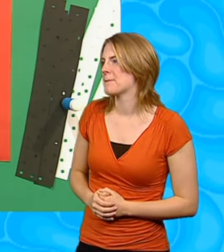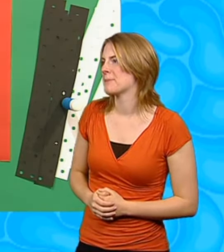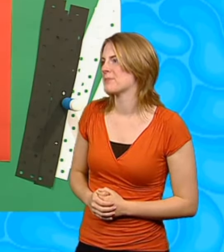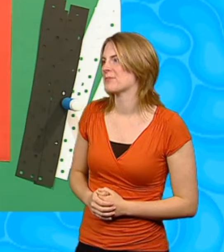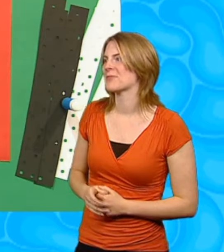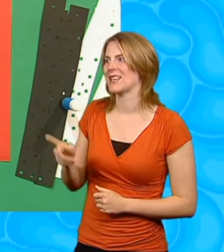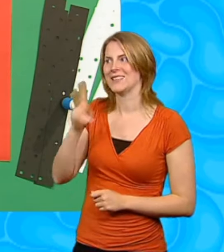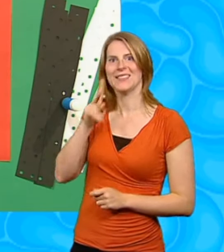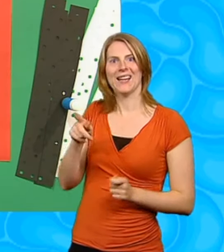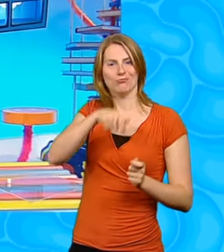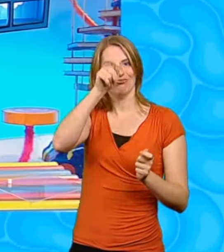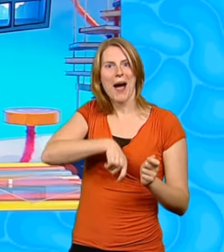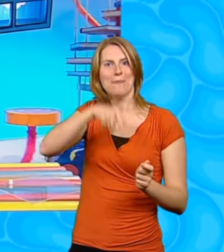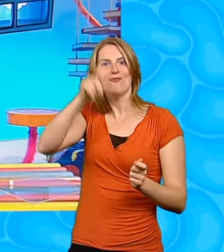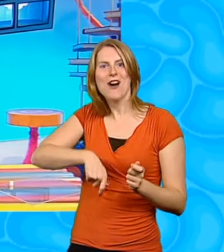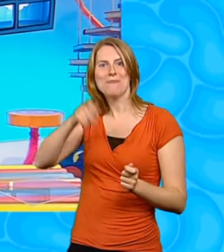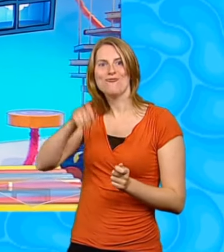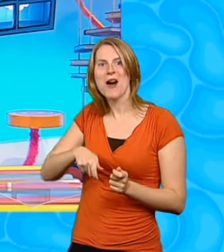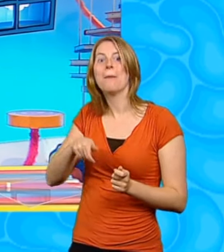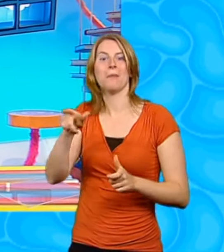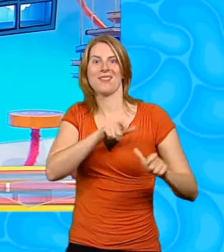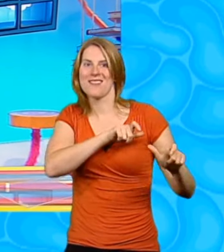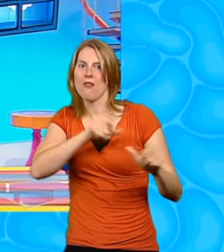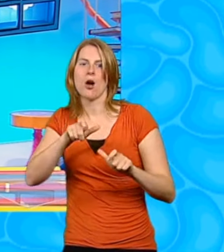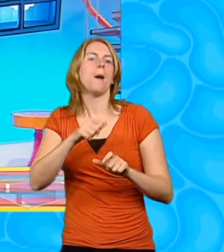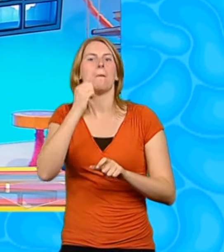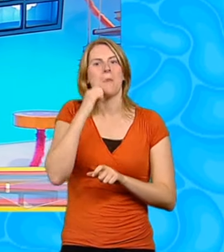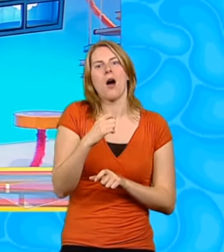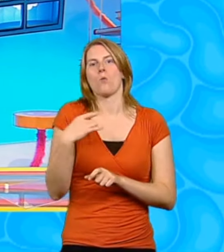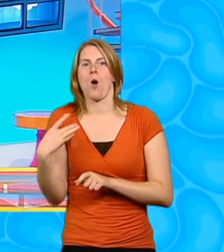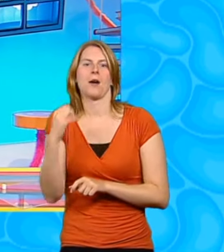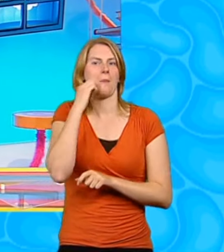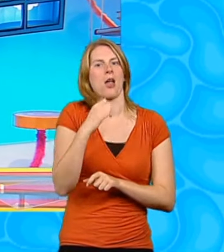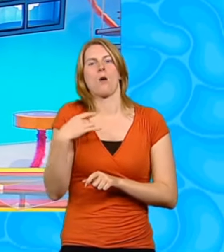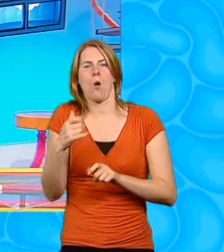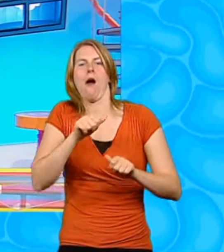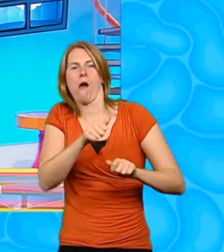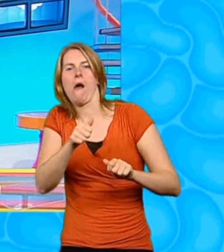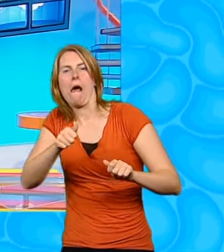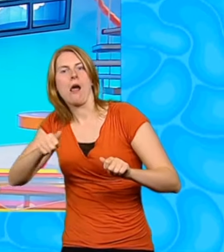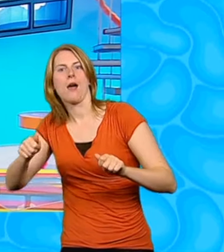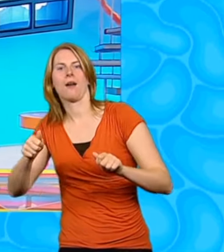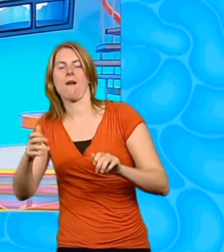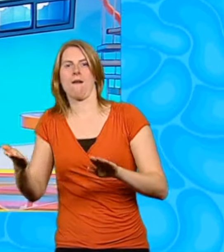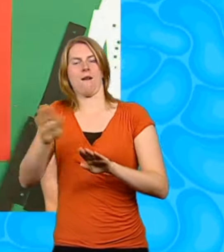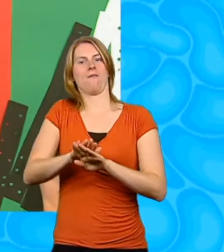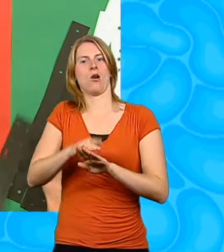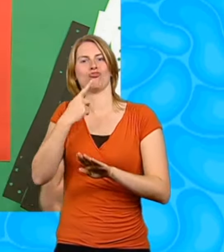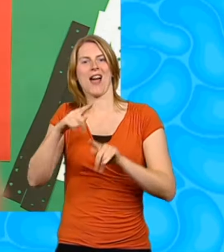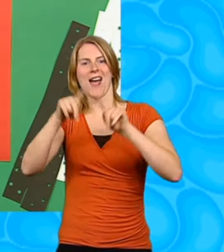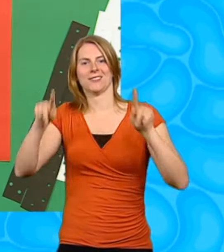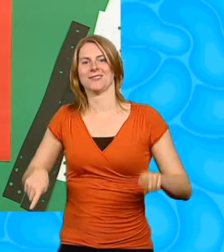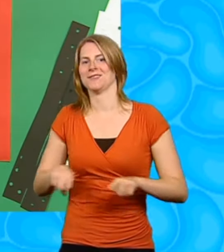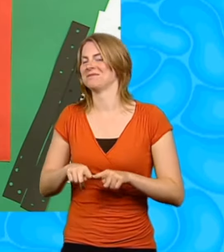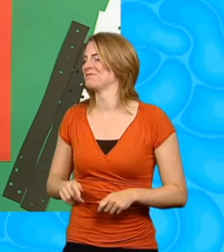These make the stripes. And keep going black, then white, until you've covered all of your red paper.